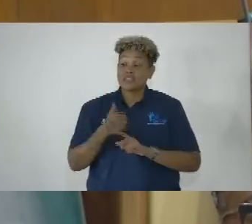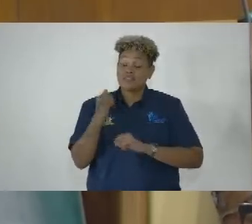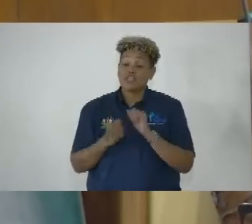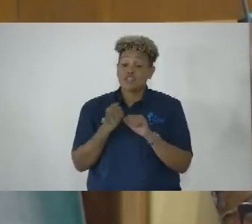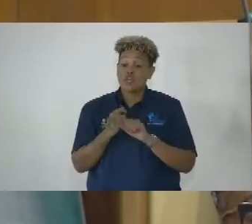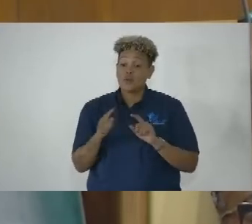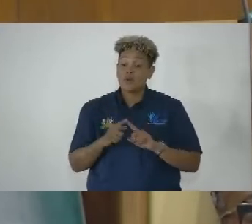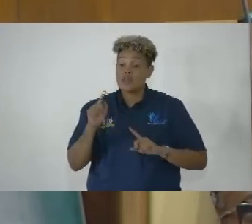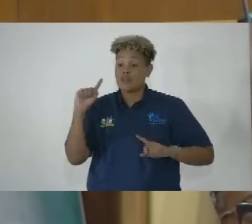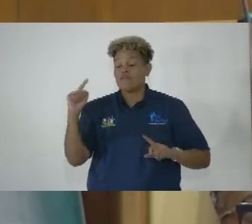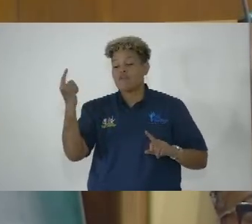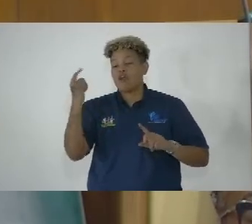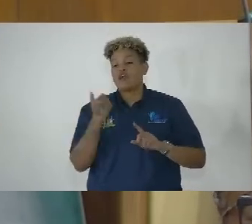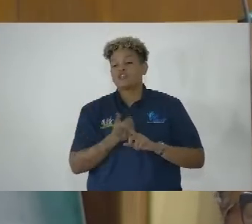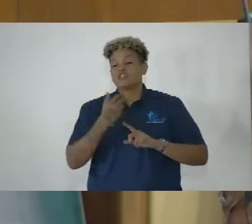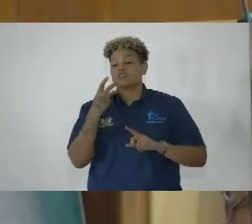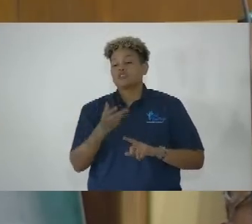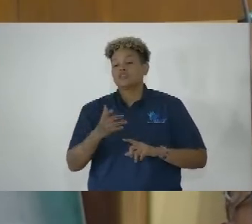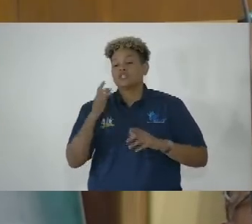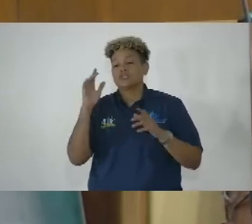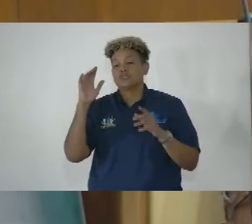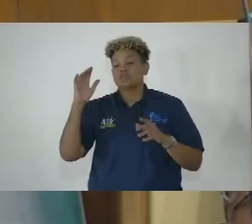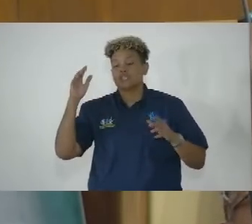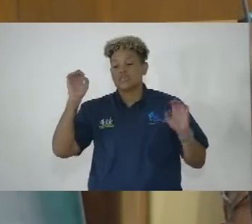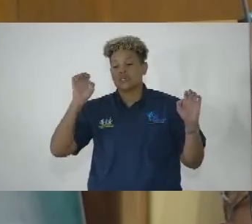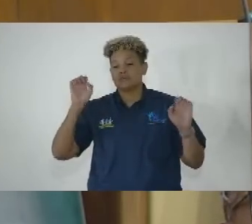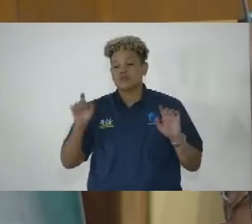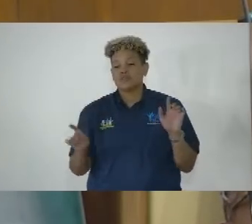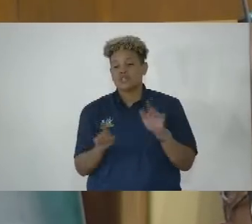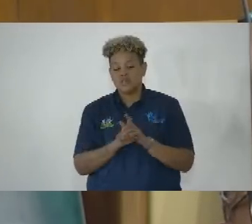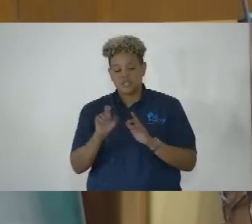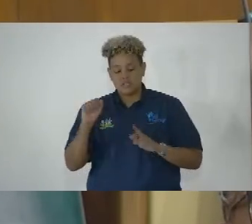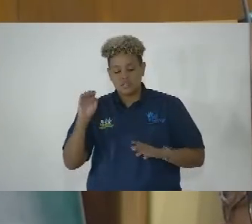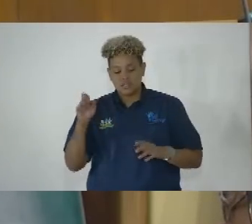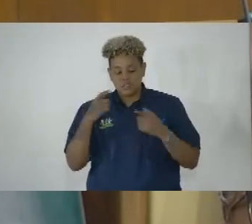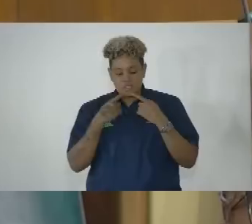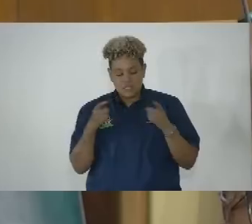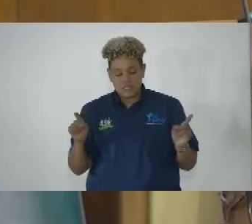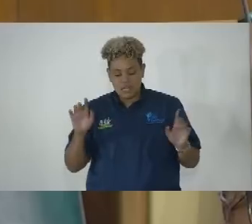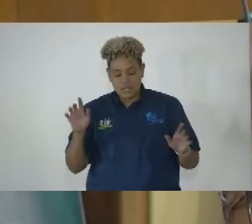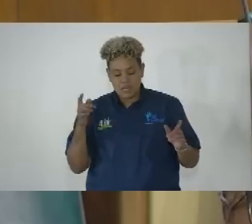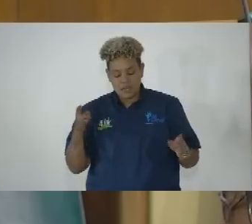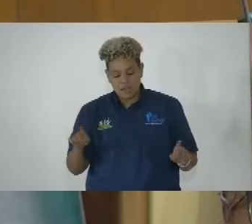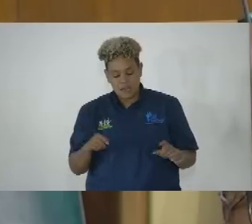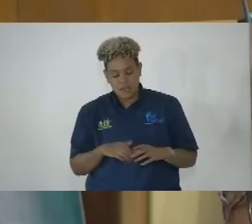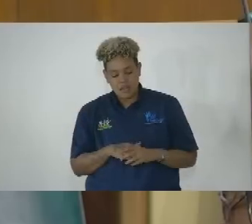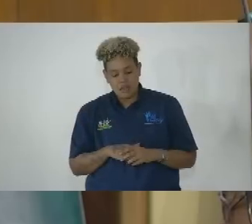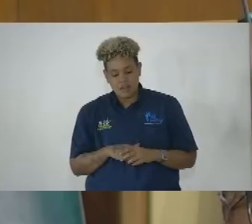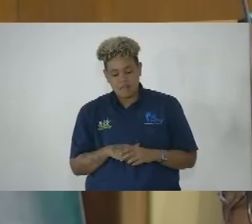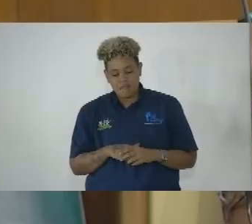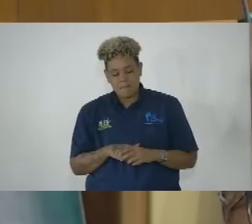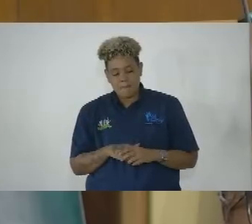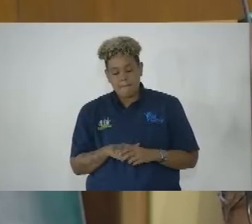the first state of emergency was declared to